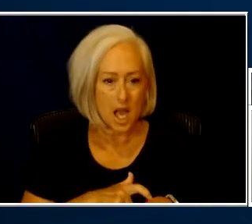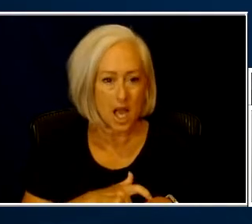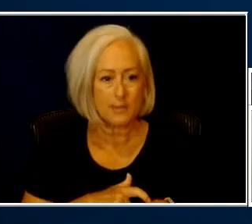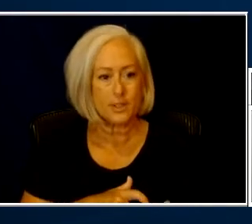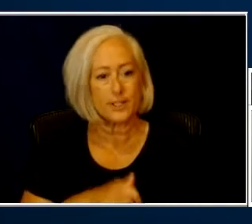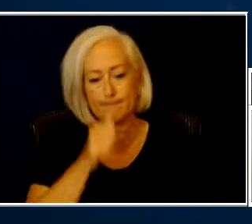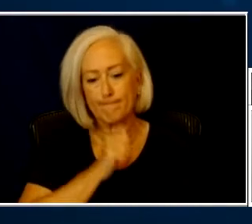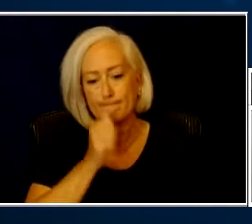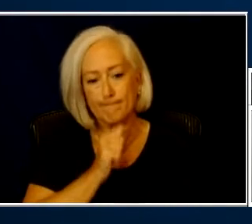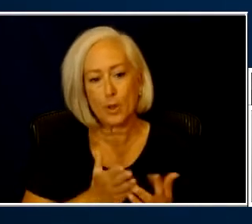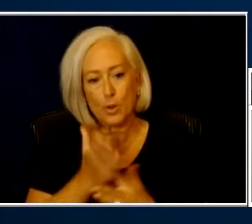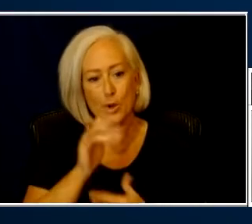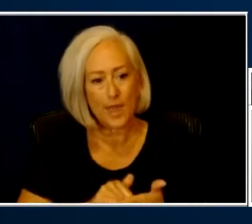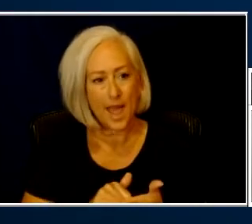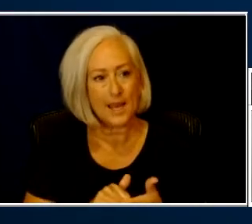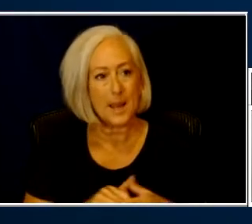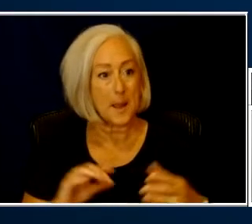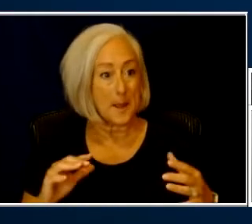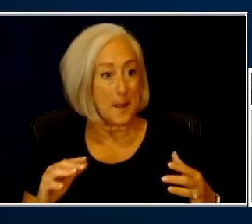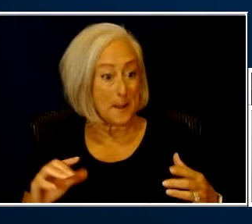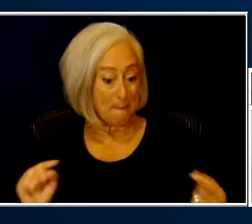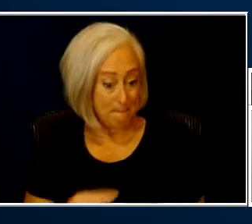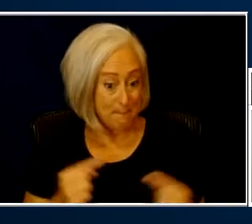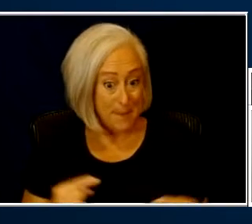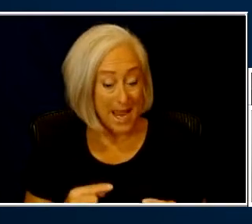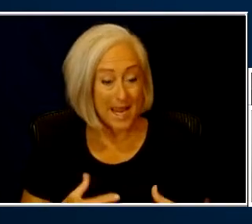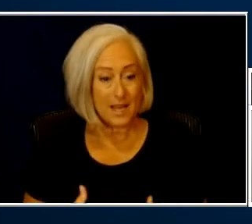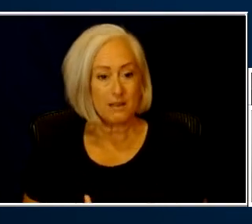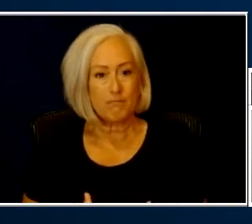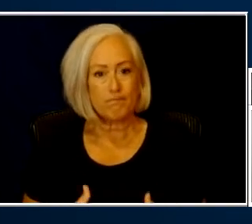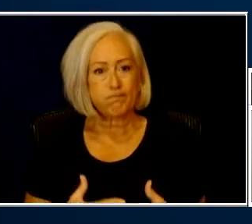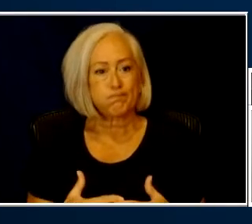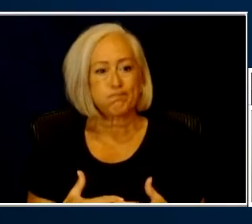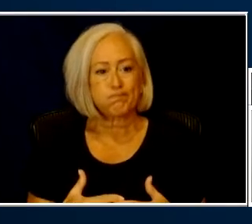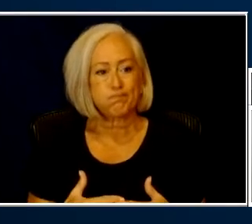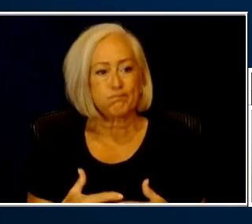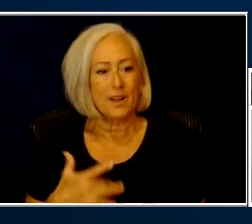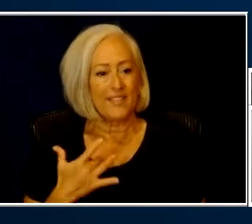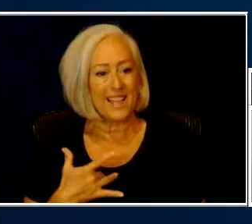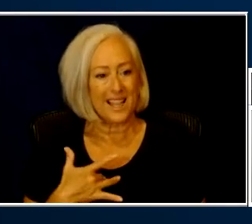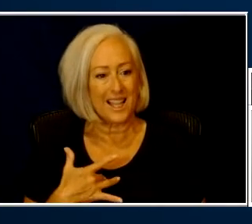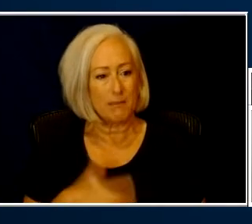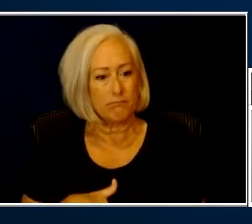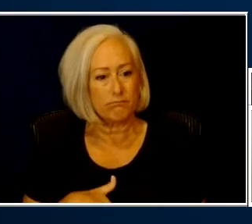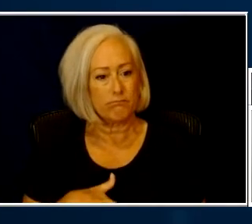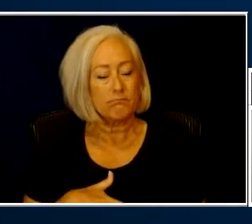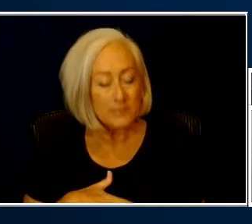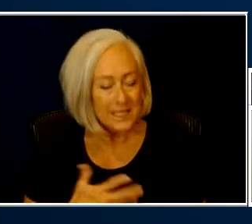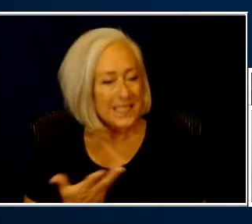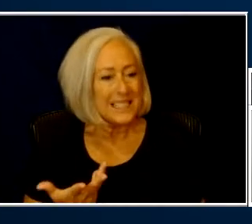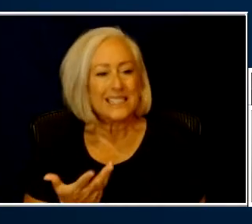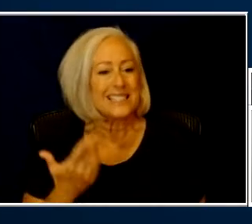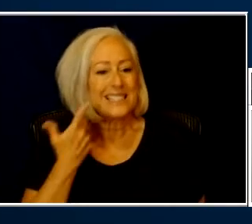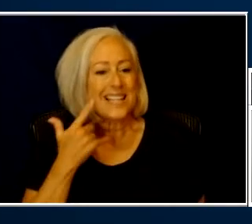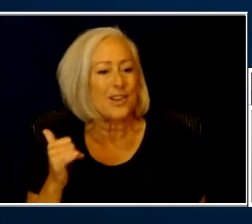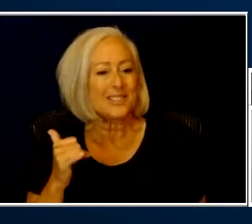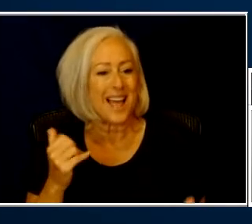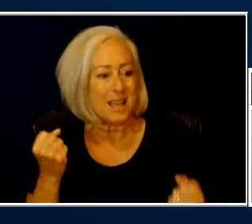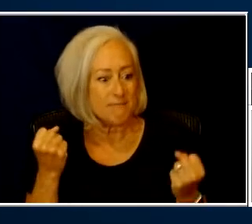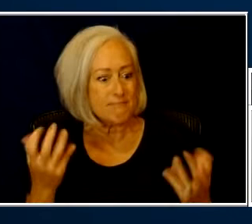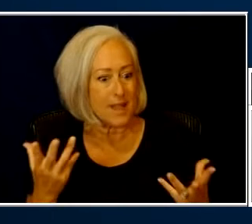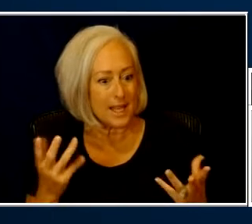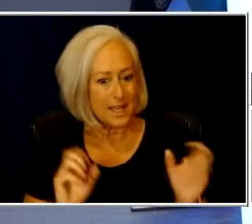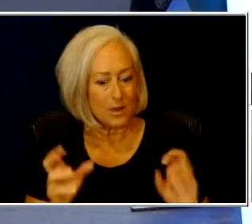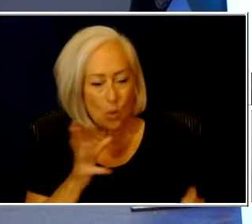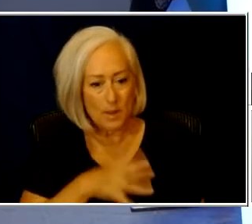I mean, hello. I mean, I think that describes almost every woman over the age of 40 sometimes, Dr. Spuzak. It makes it really difficult because women, we talk about